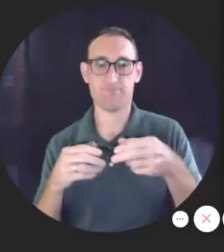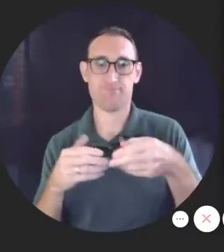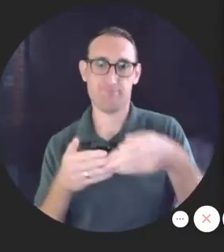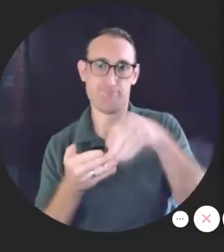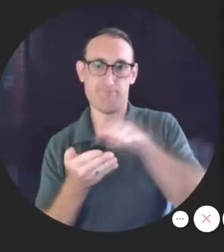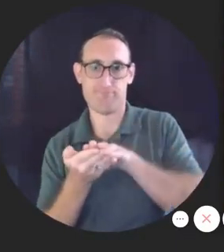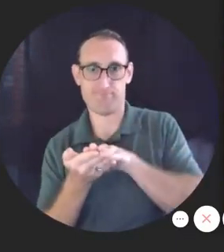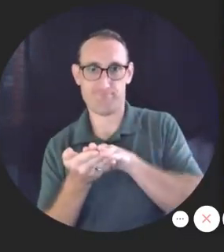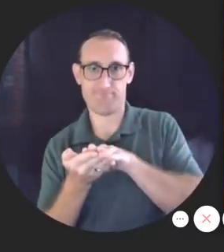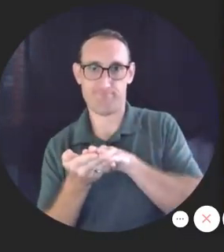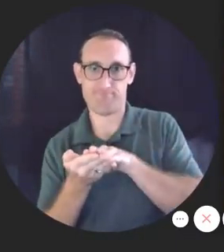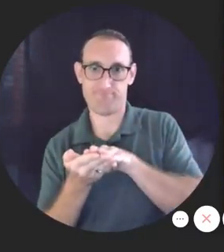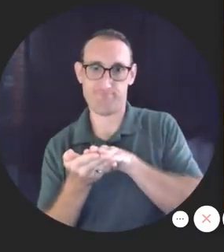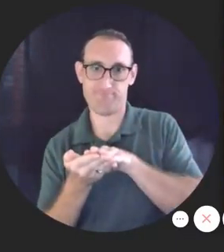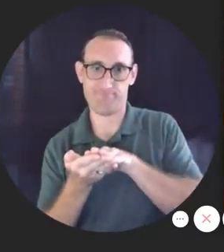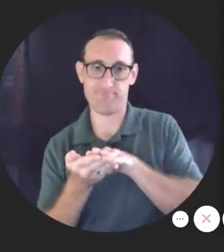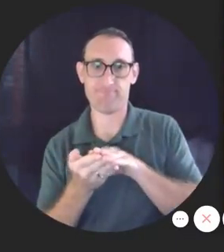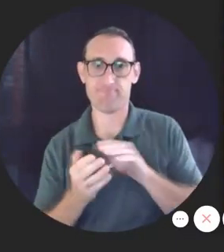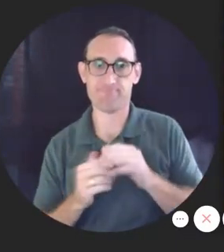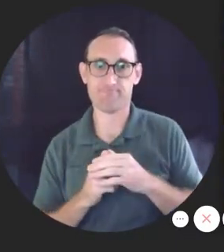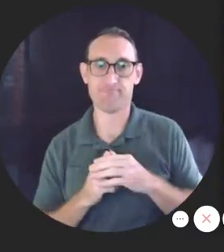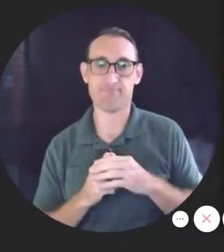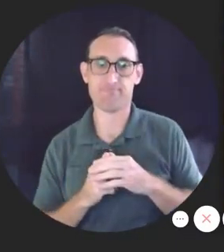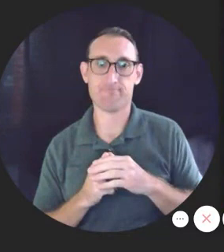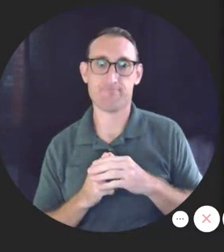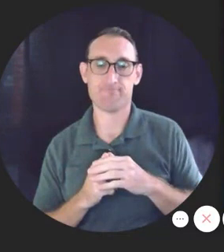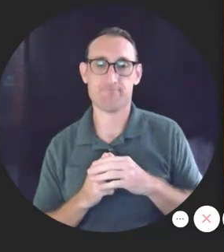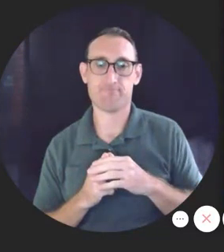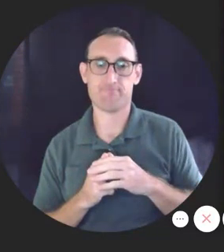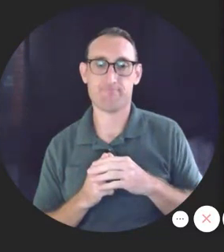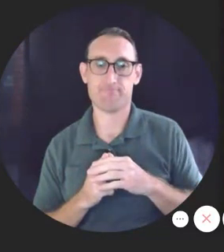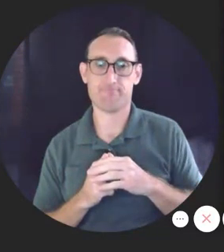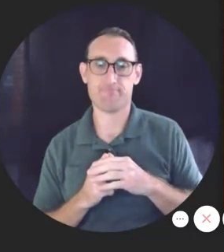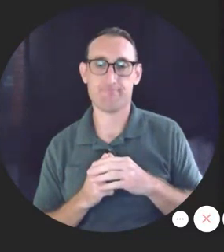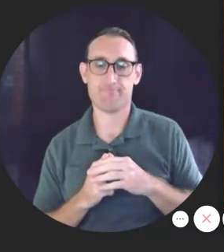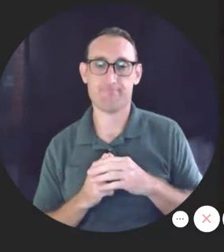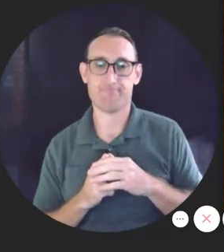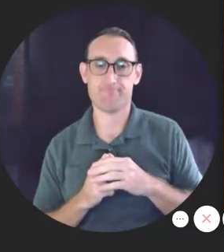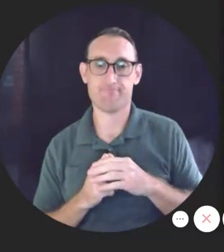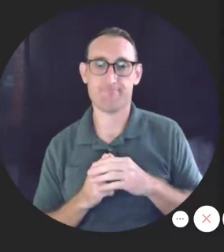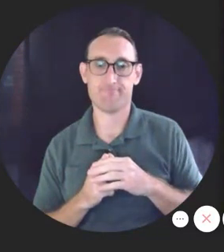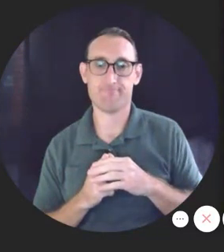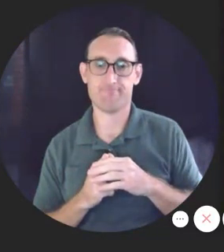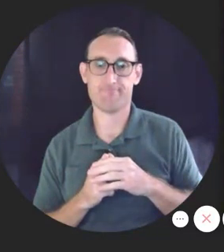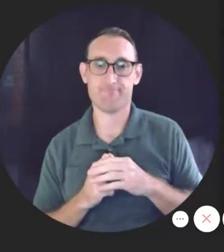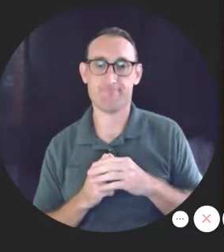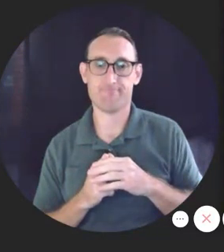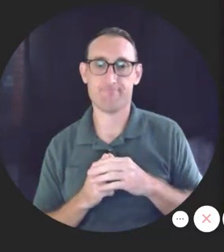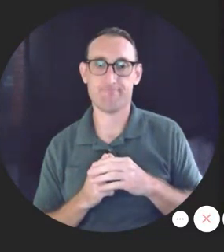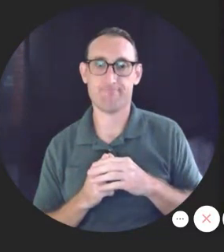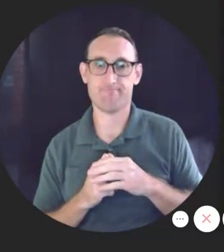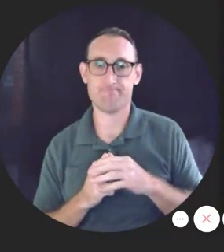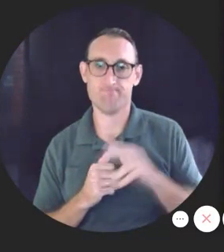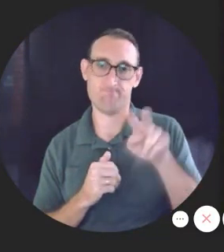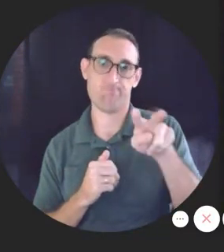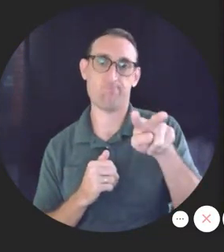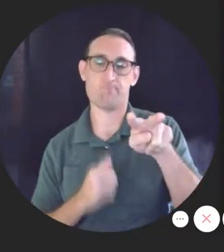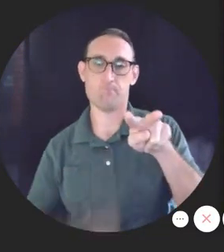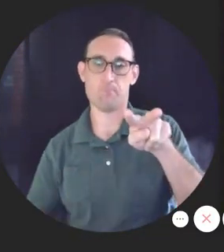half, and I'm gonna take my marker, and I'm just gonna draw